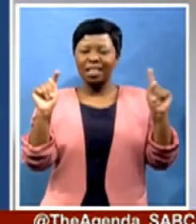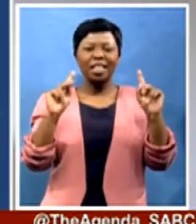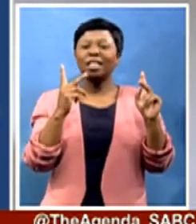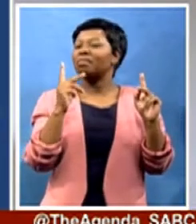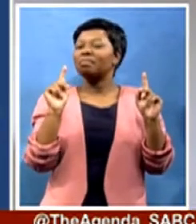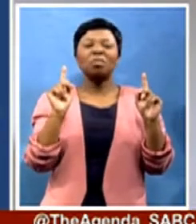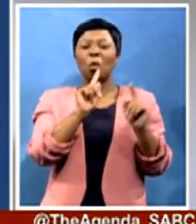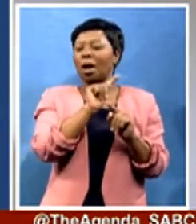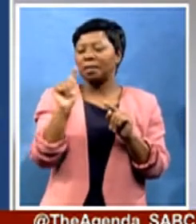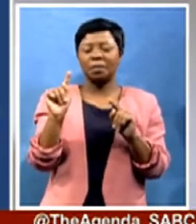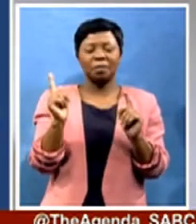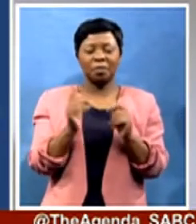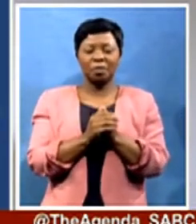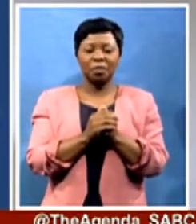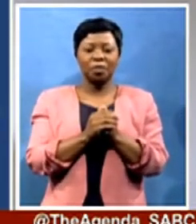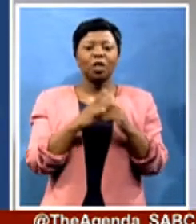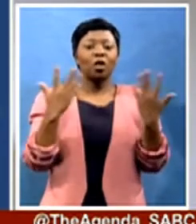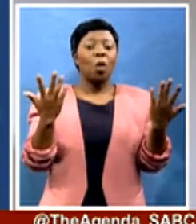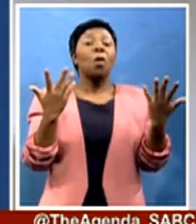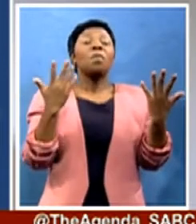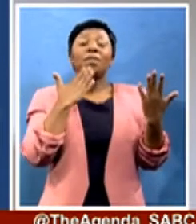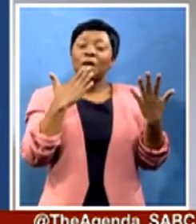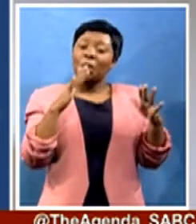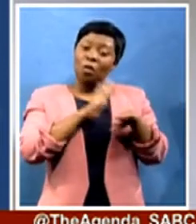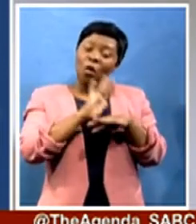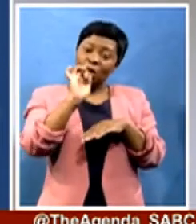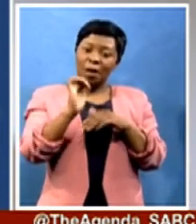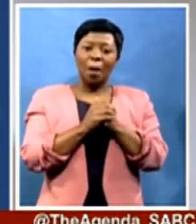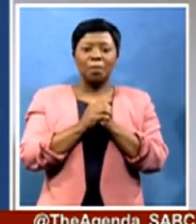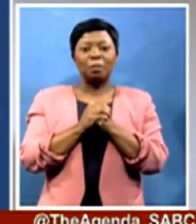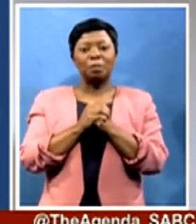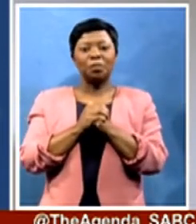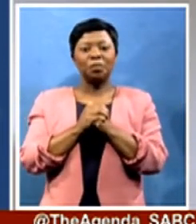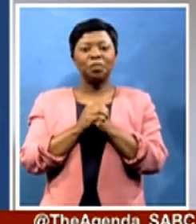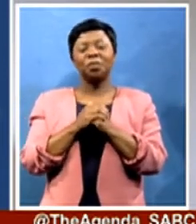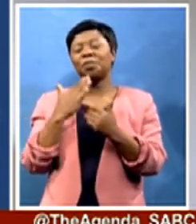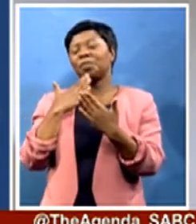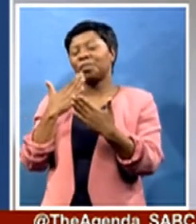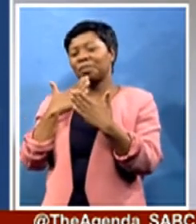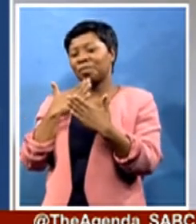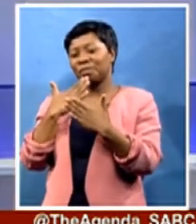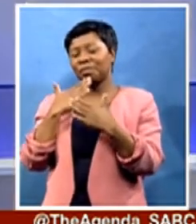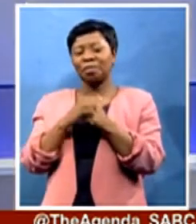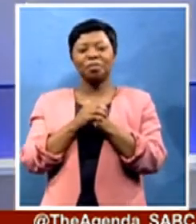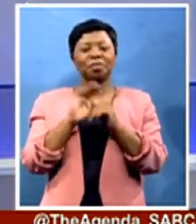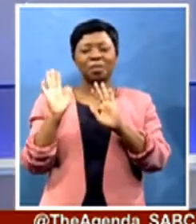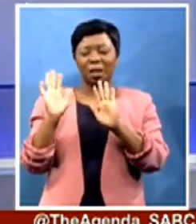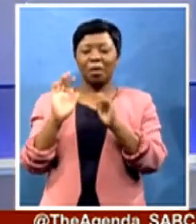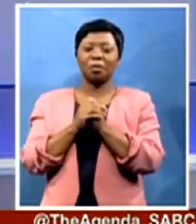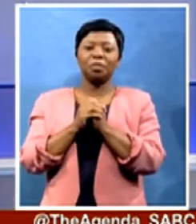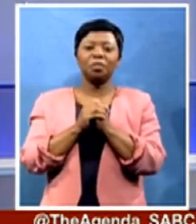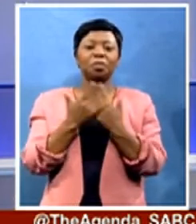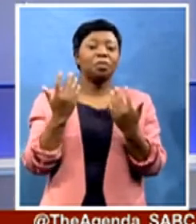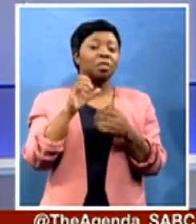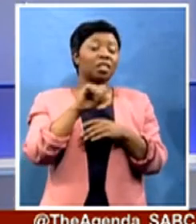so much for your time. Thank you. Thanks very much. And we can now confirm to South Africans that the